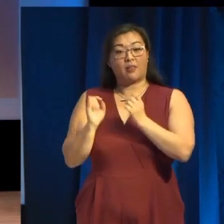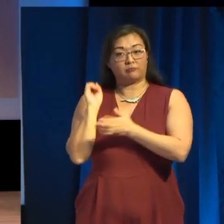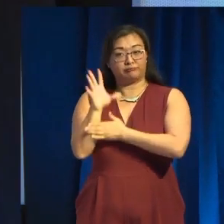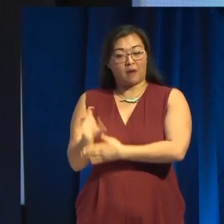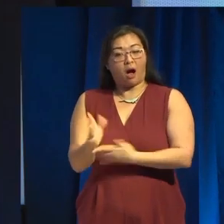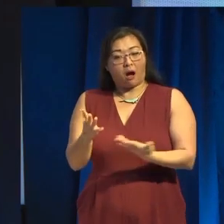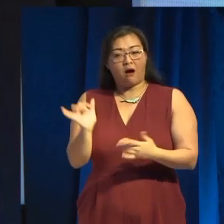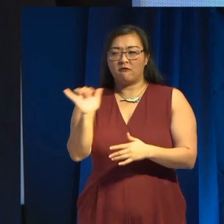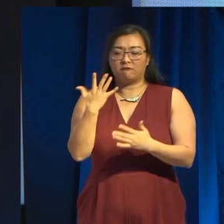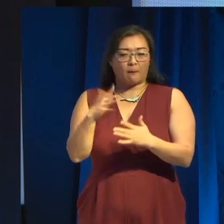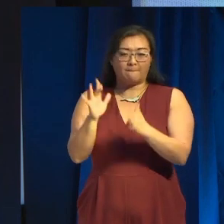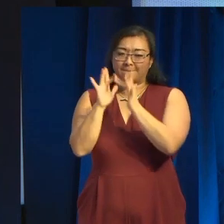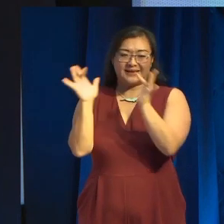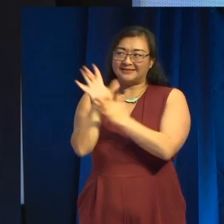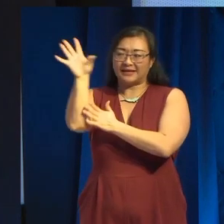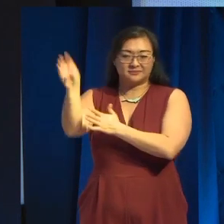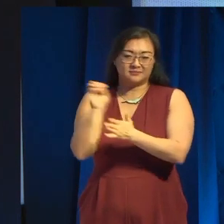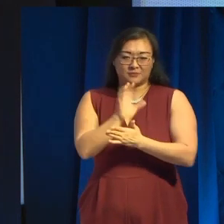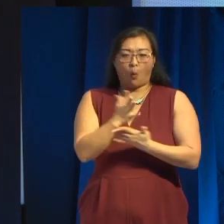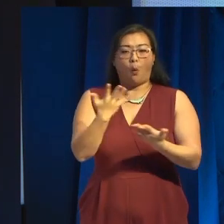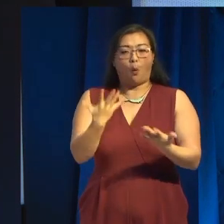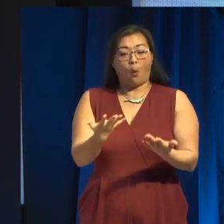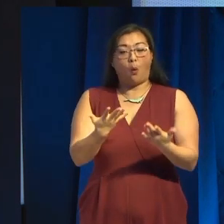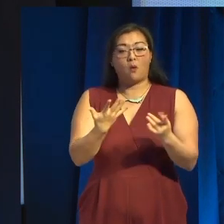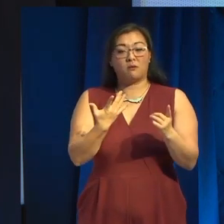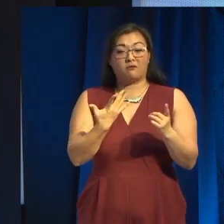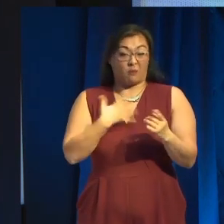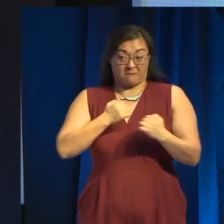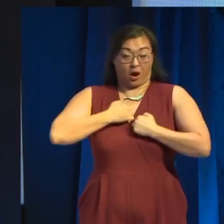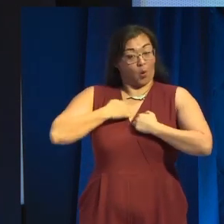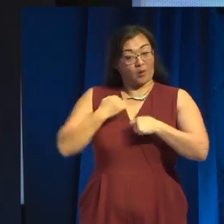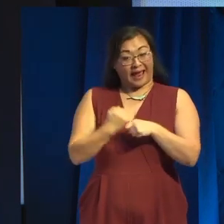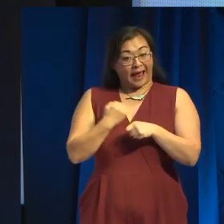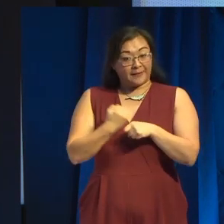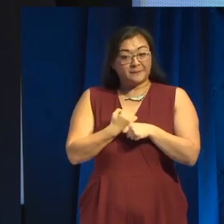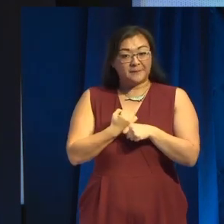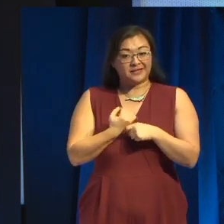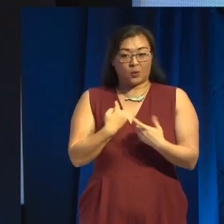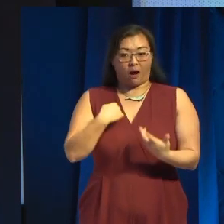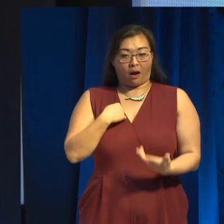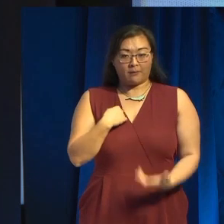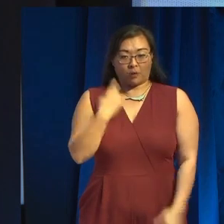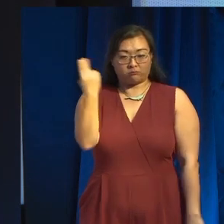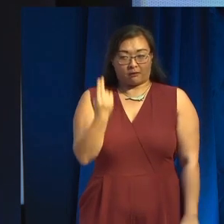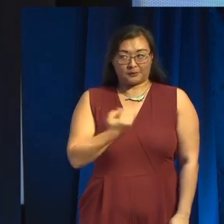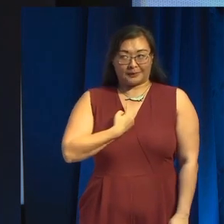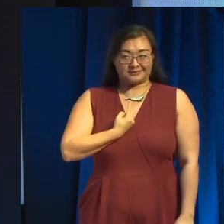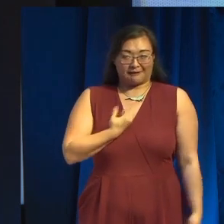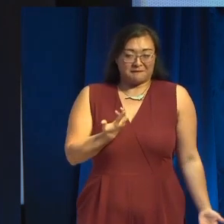internet or assets from our own games. I can't draw, that's not in my skill set.